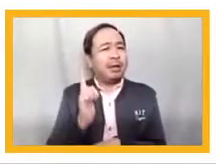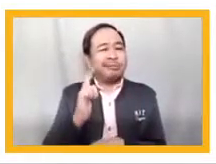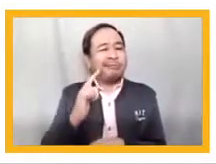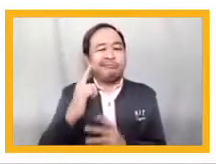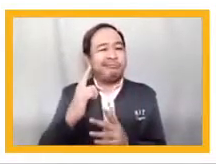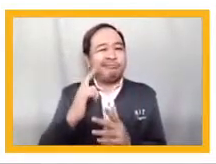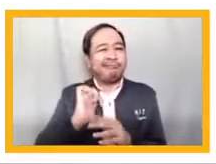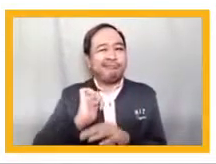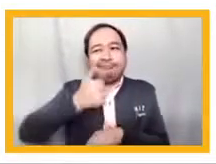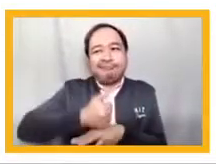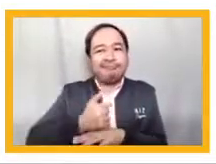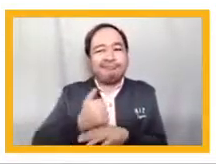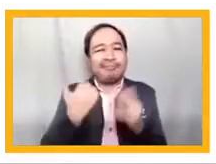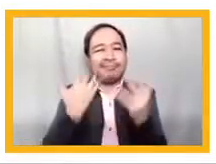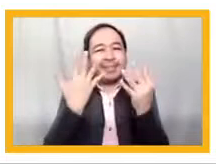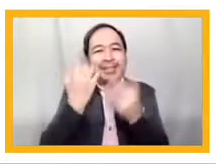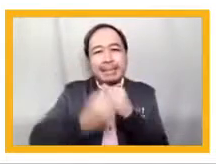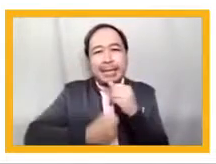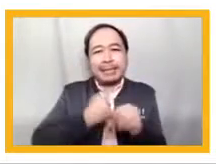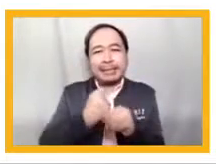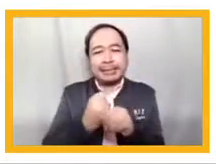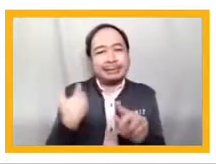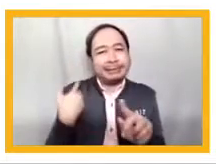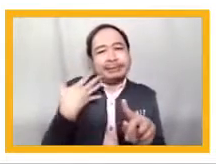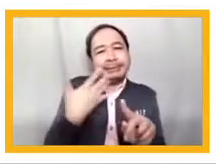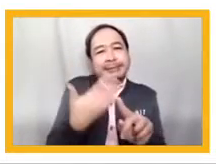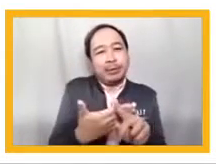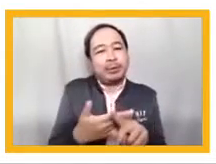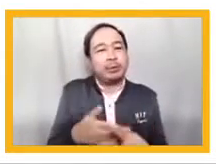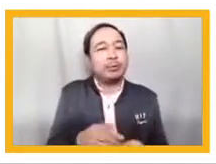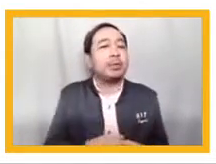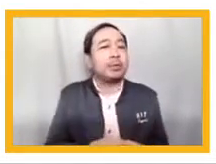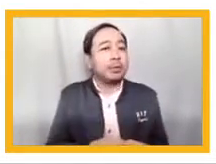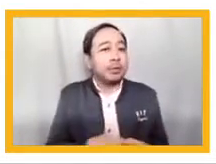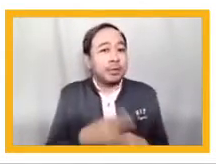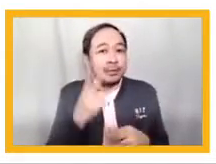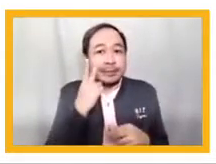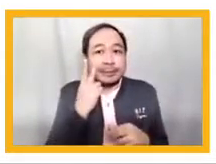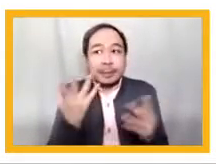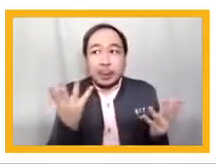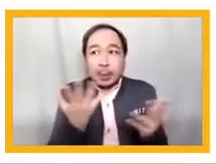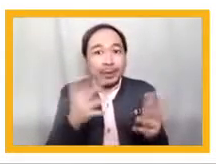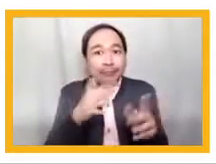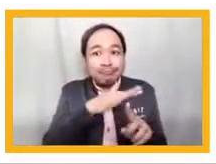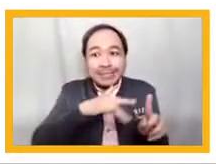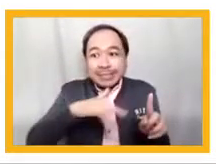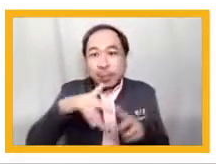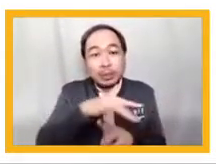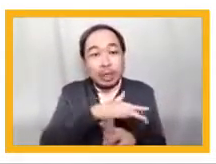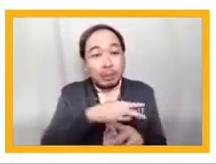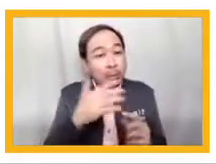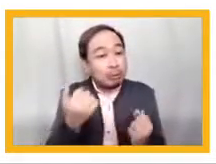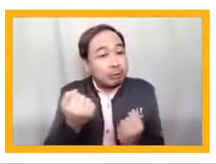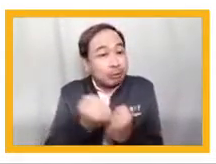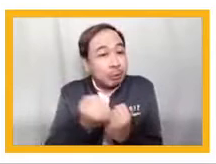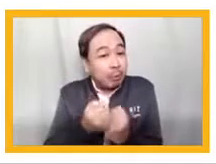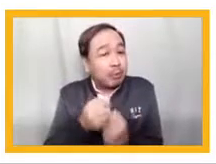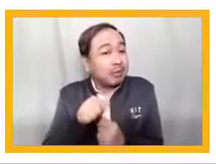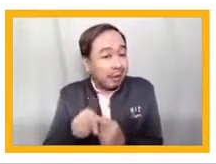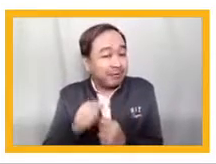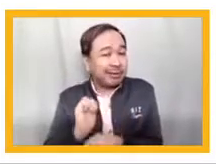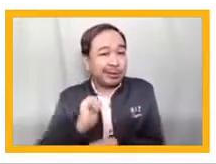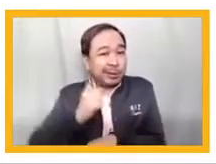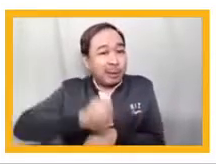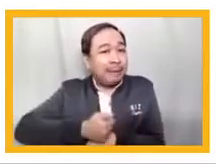10 years ago, we begin with ecosystem to boost up the startup in Vietnam. So now